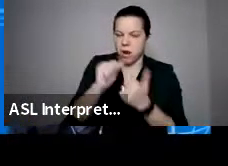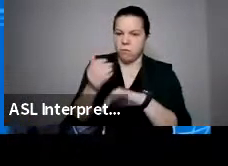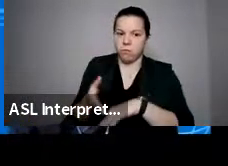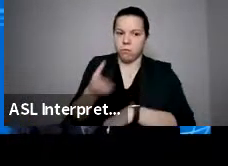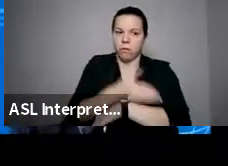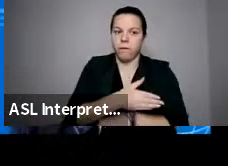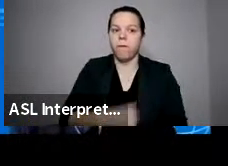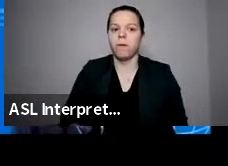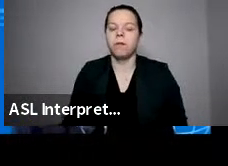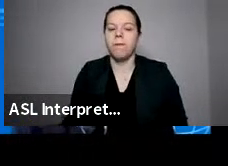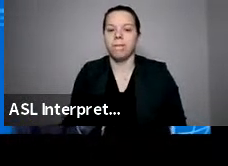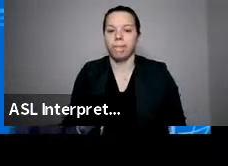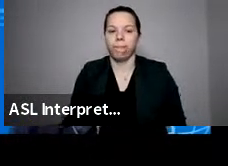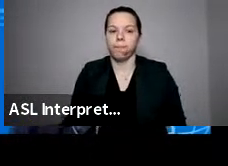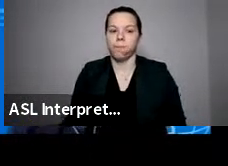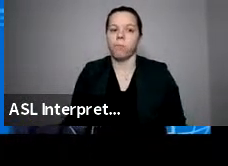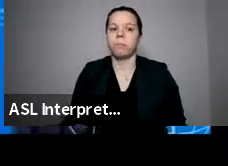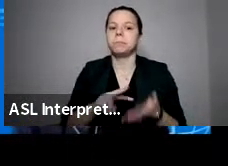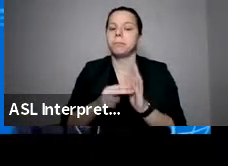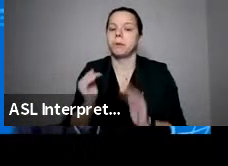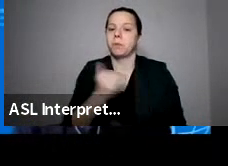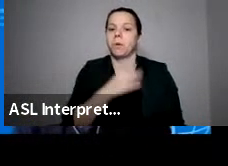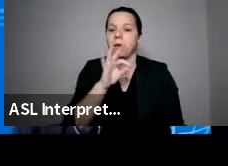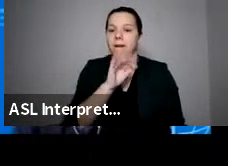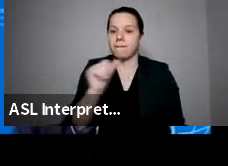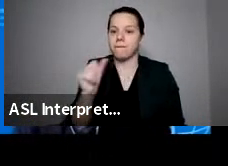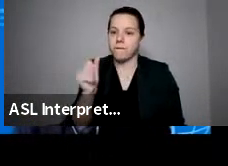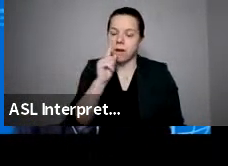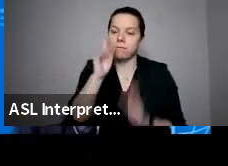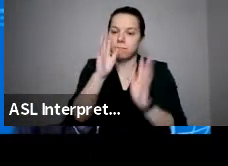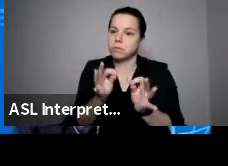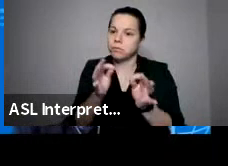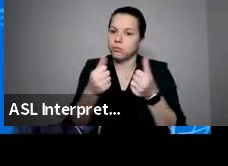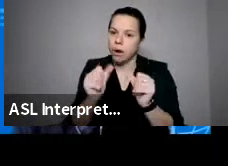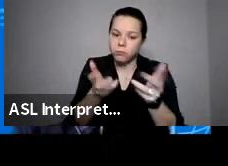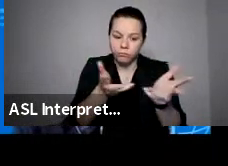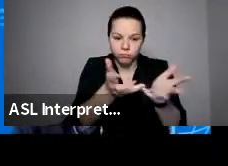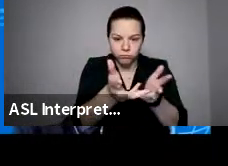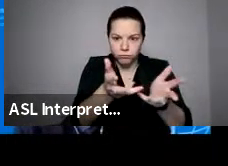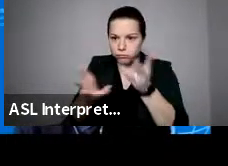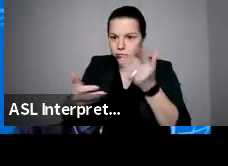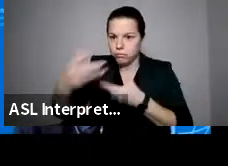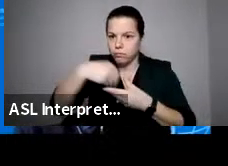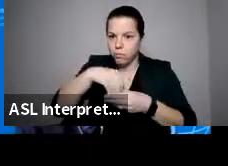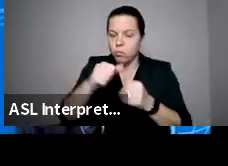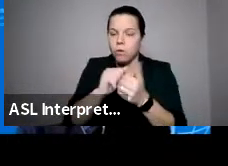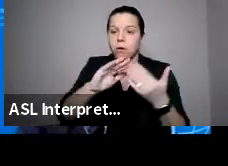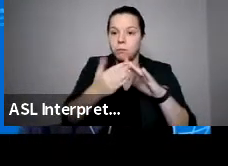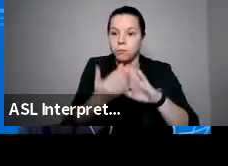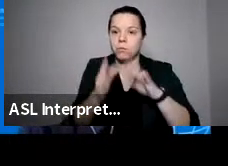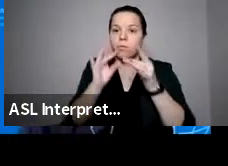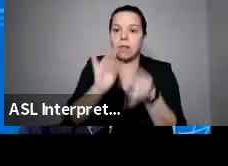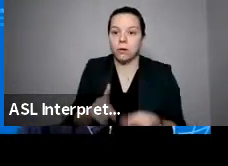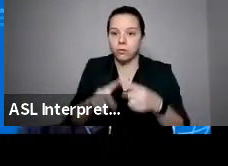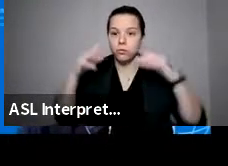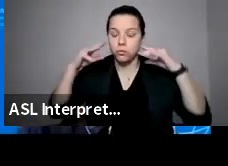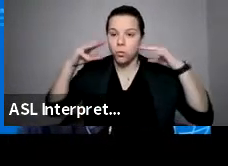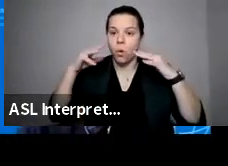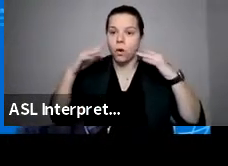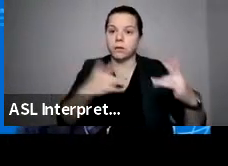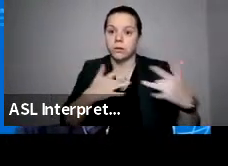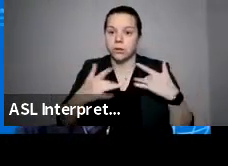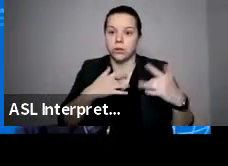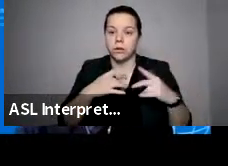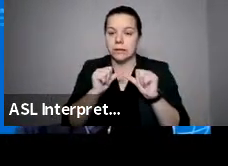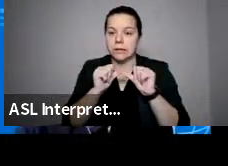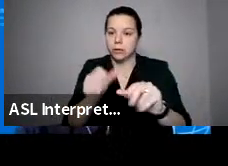this, we and the FAA have made efforts to meaningfully engage communities on noise concerns and will continue to enhance these efforts.